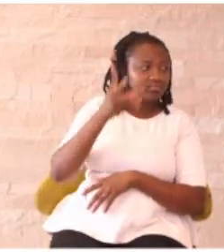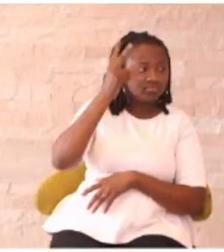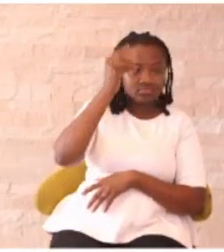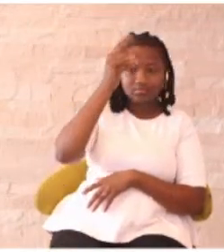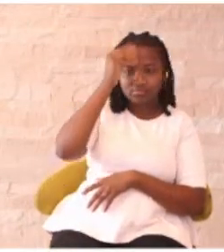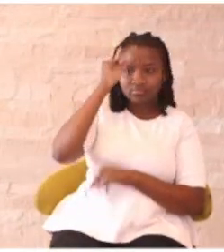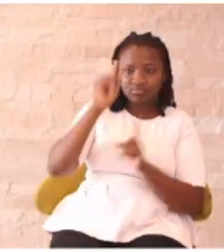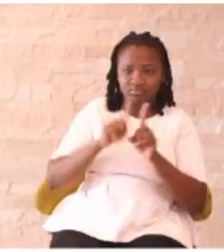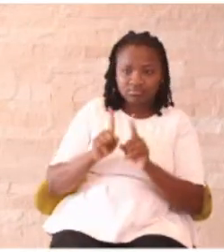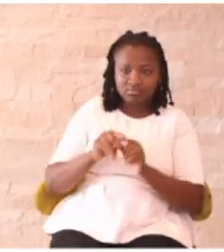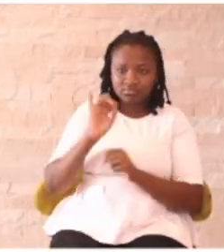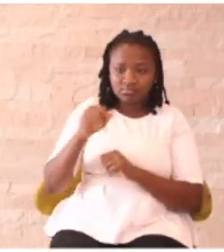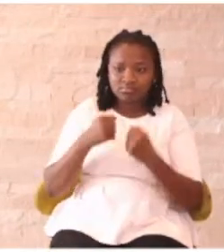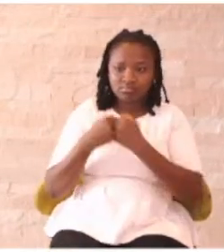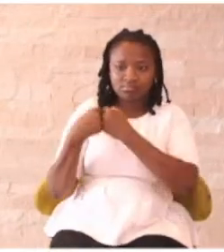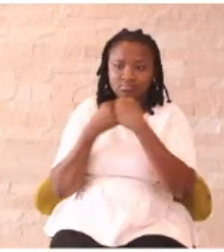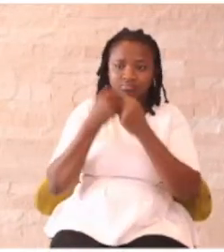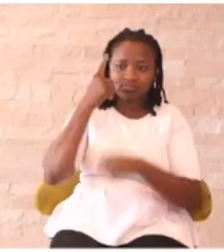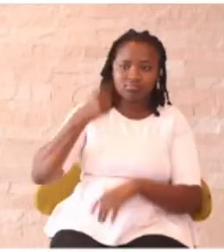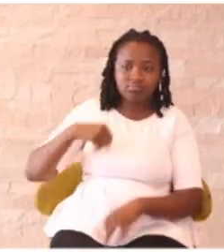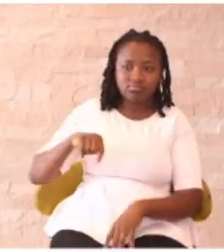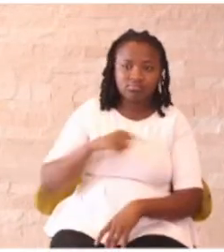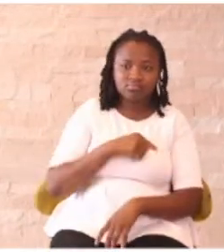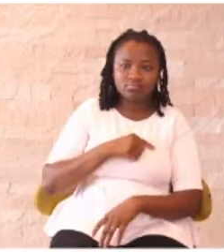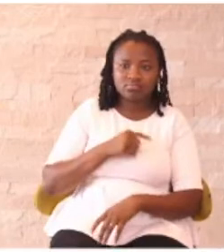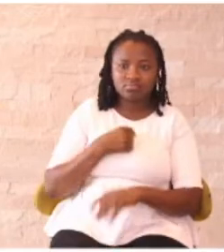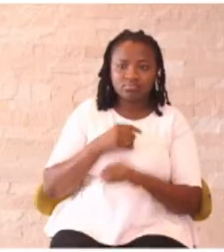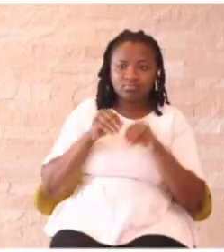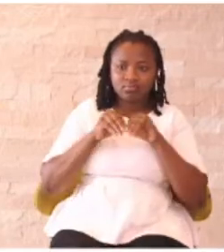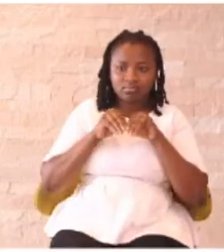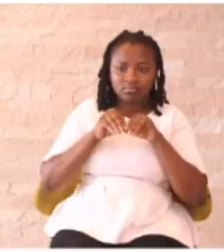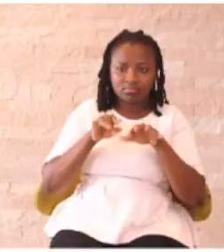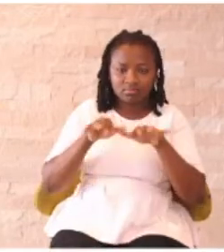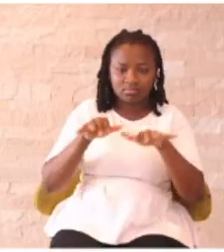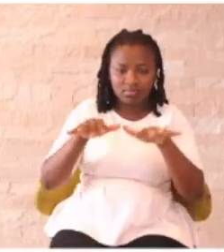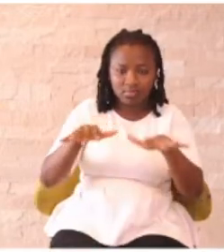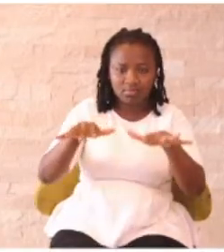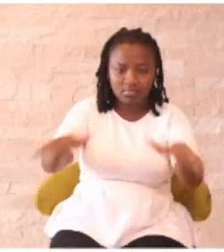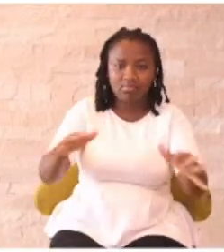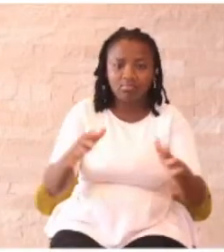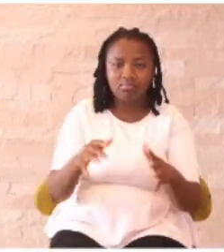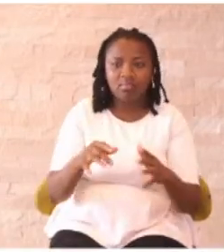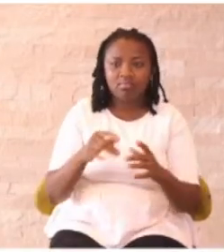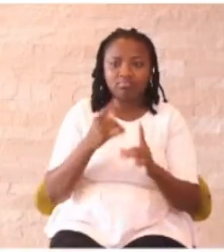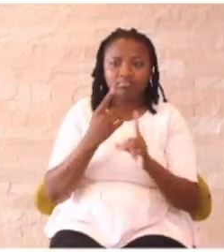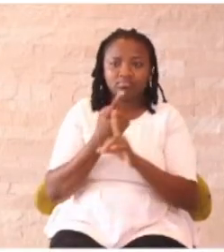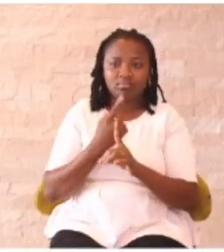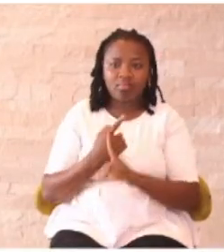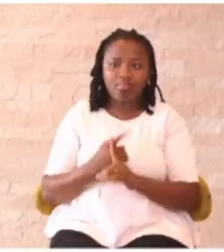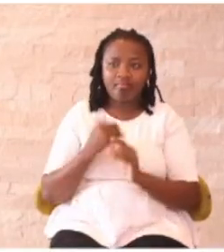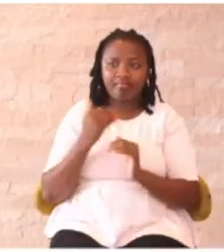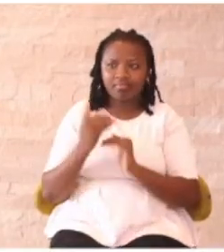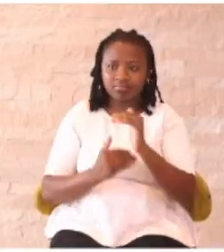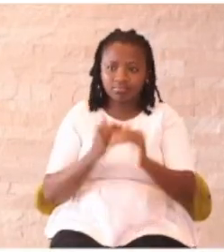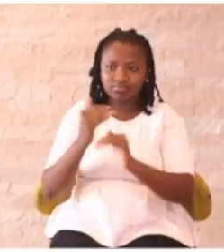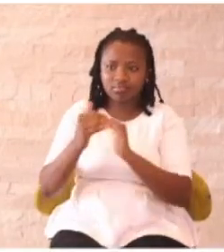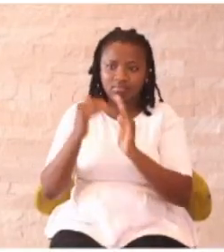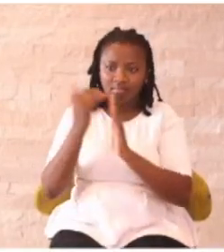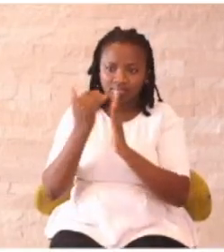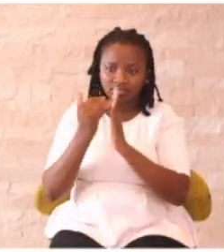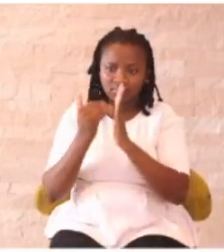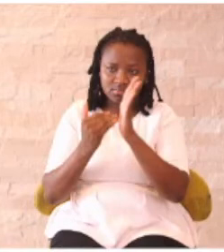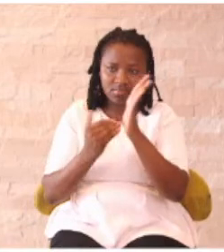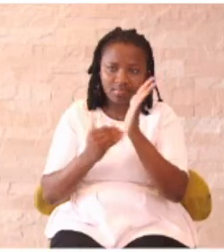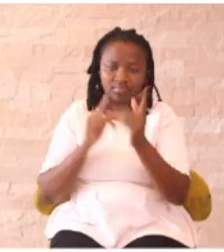a challenge being able to break through those bureaucracy processes up to